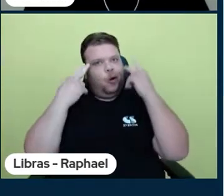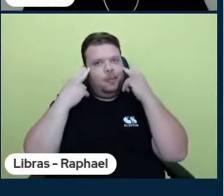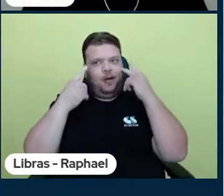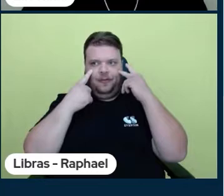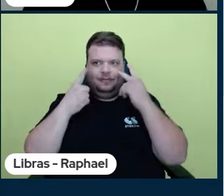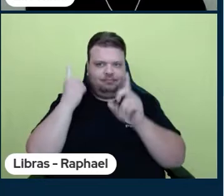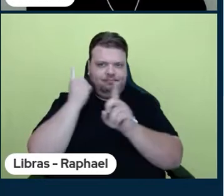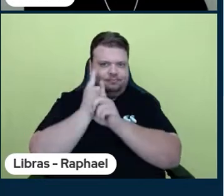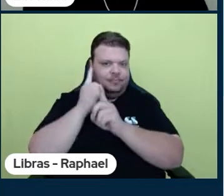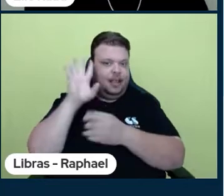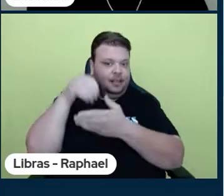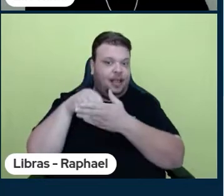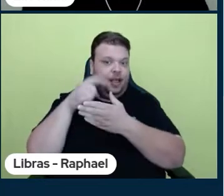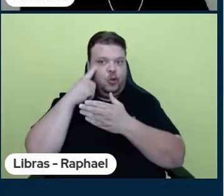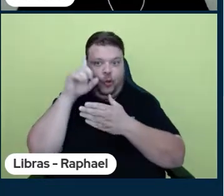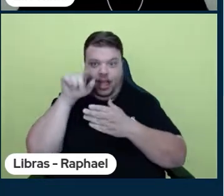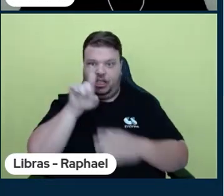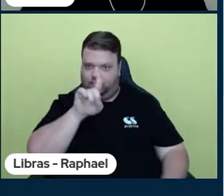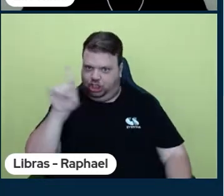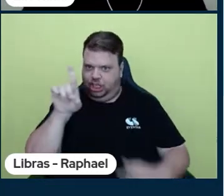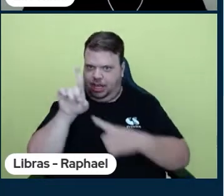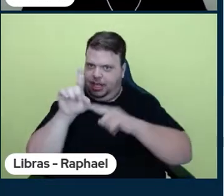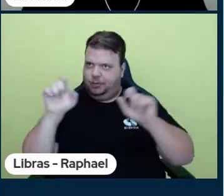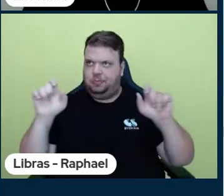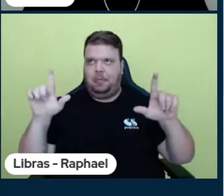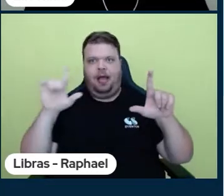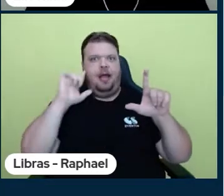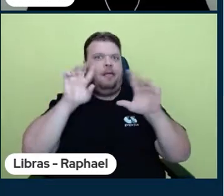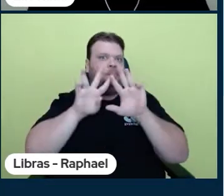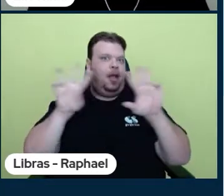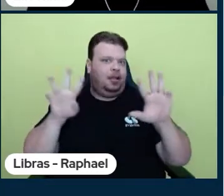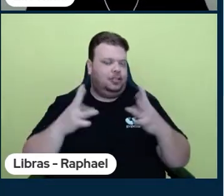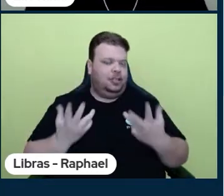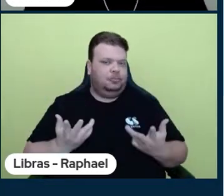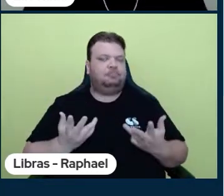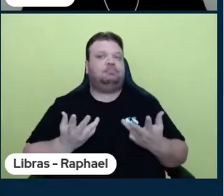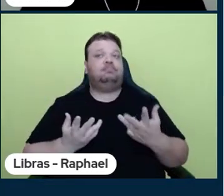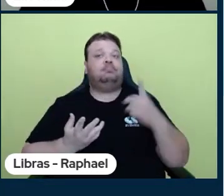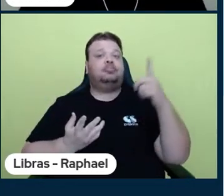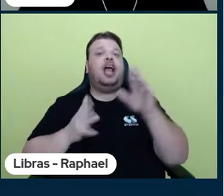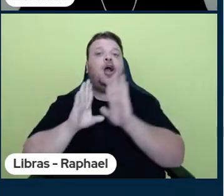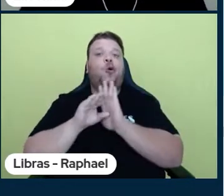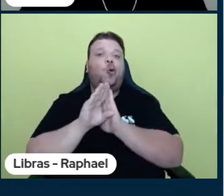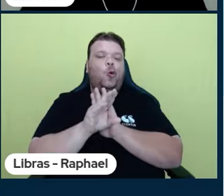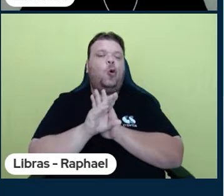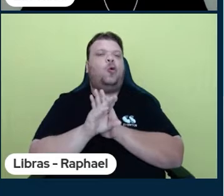okay, GPT-3 was released on June 11, 2020.